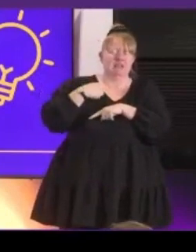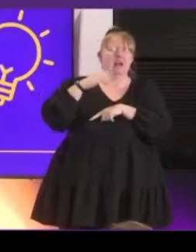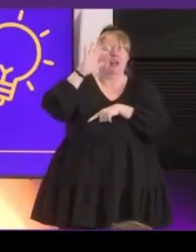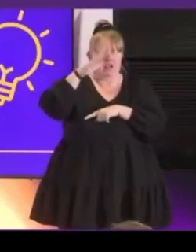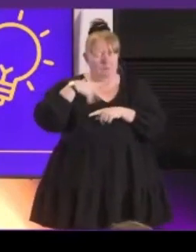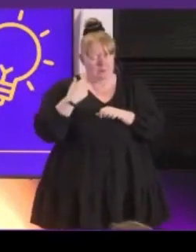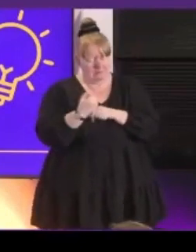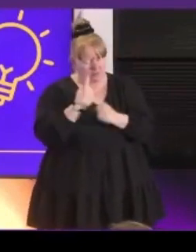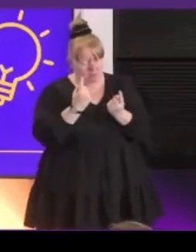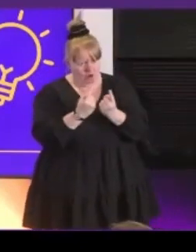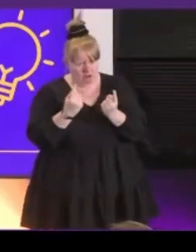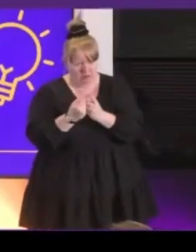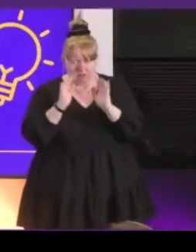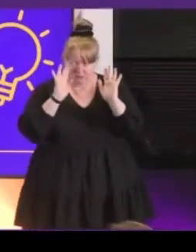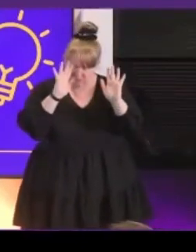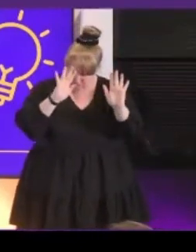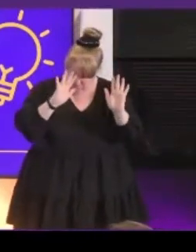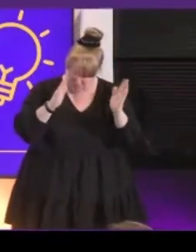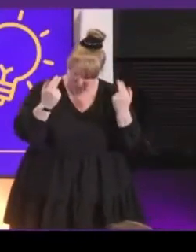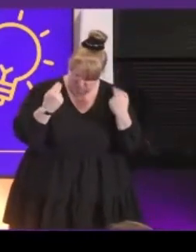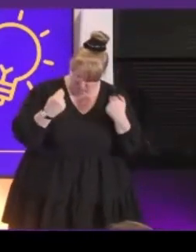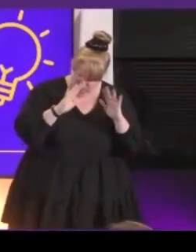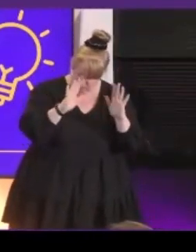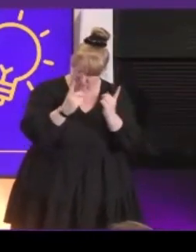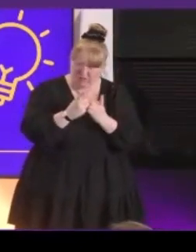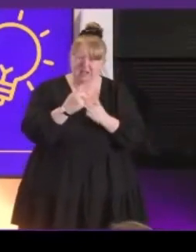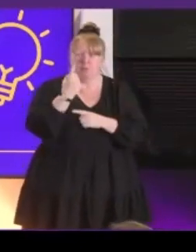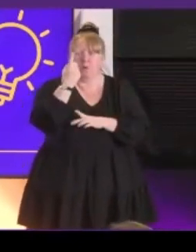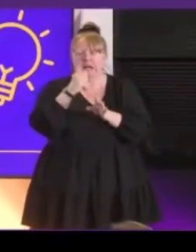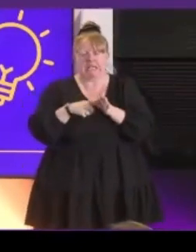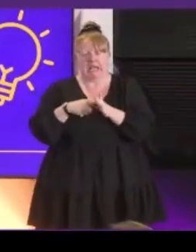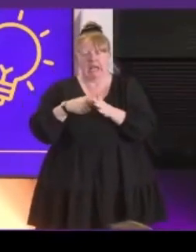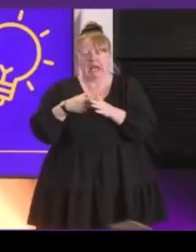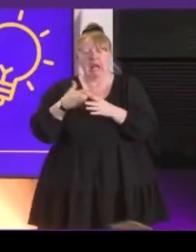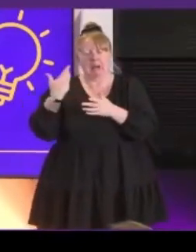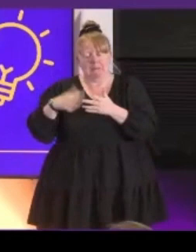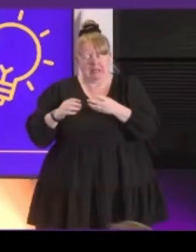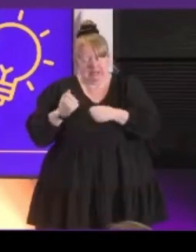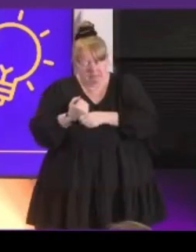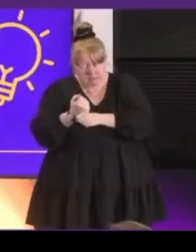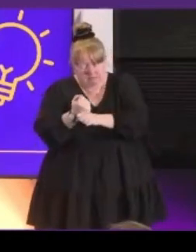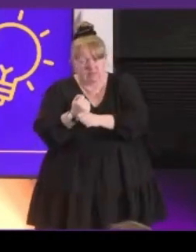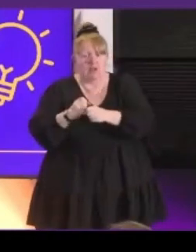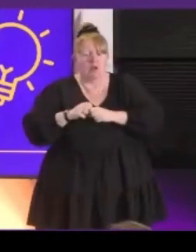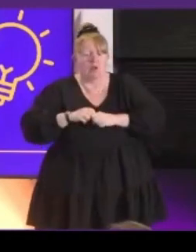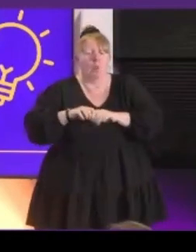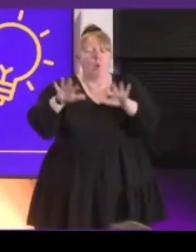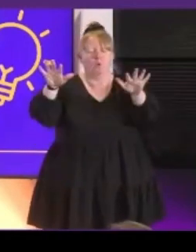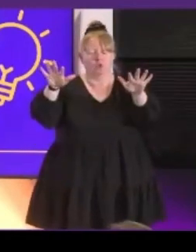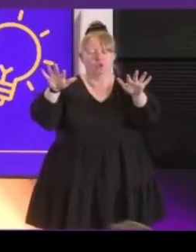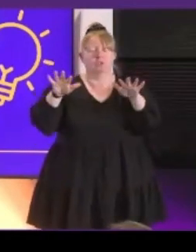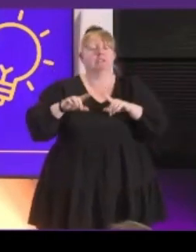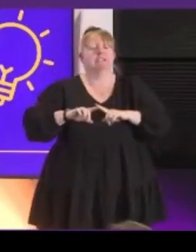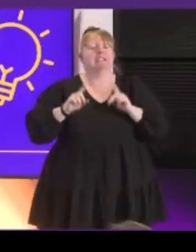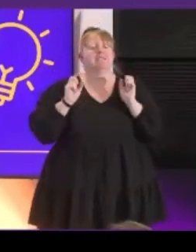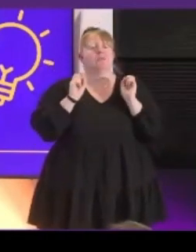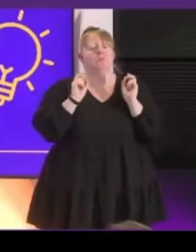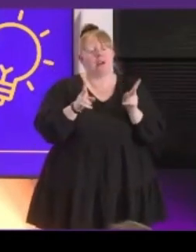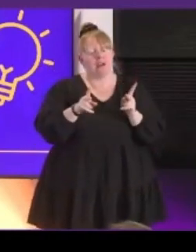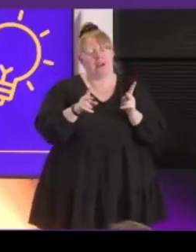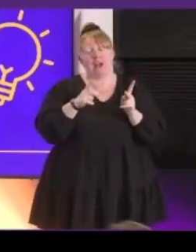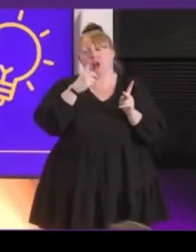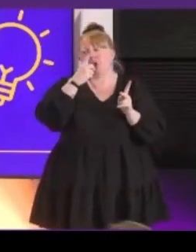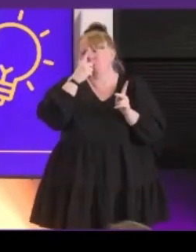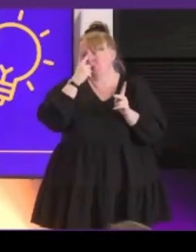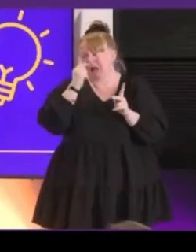right? And they made the product and launched it within about a year. Now, it's a different way of thinking about things. What you could do